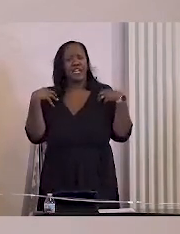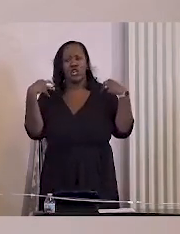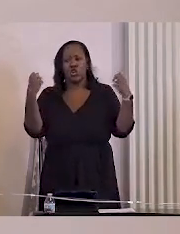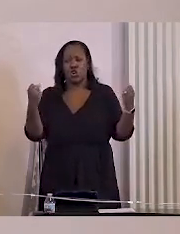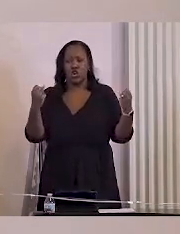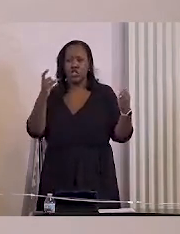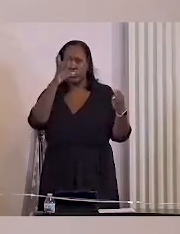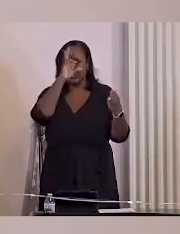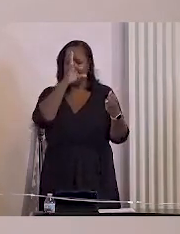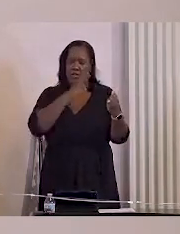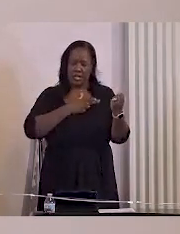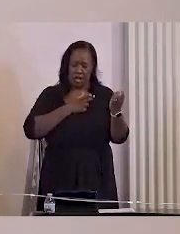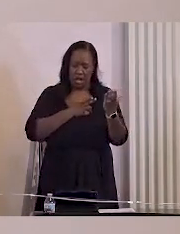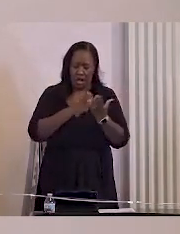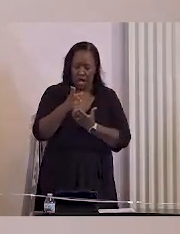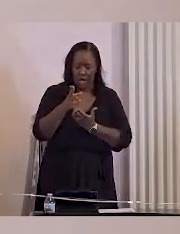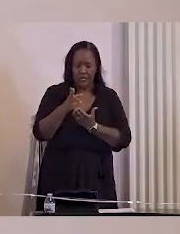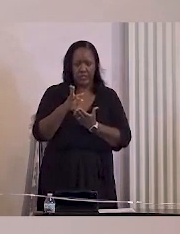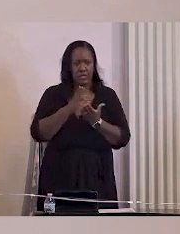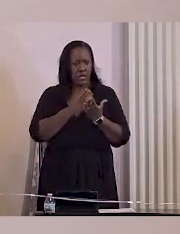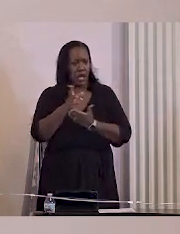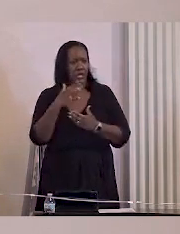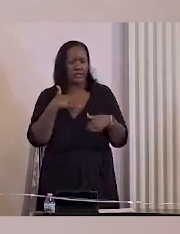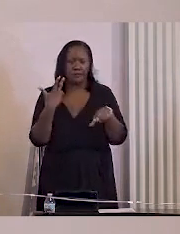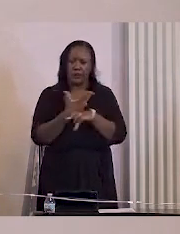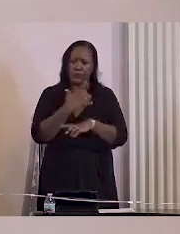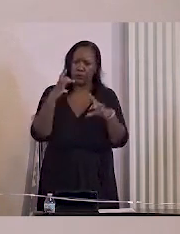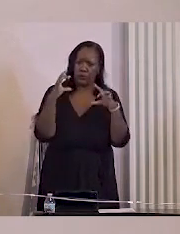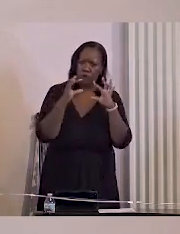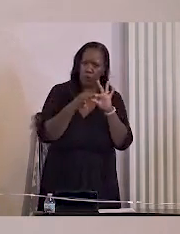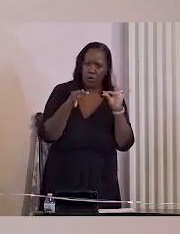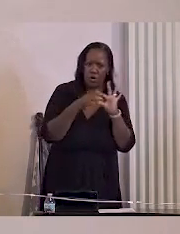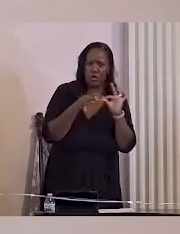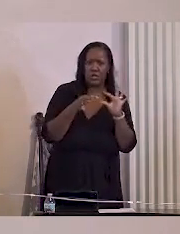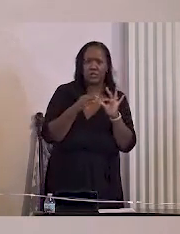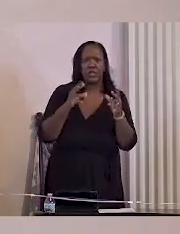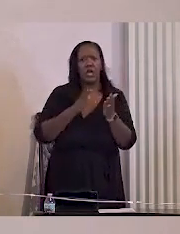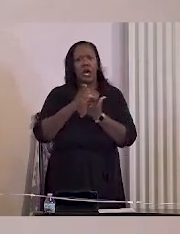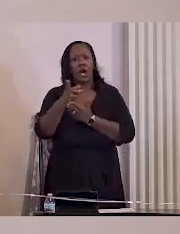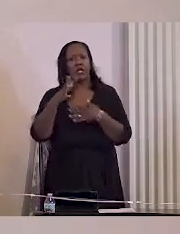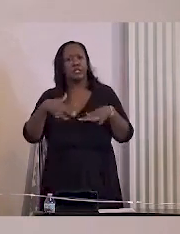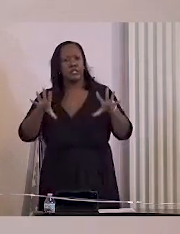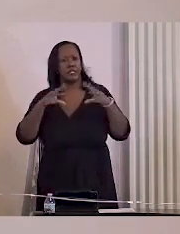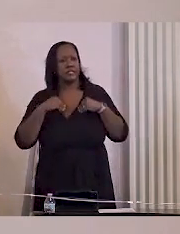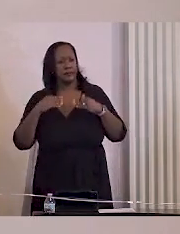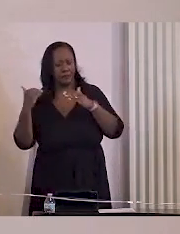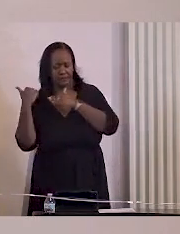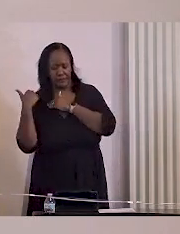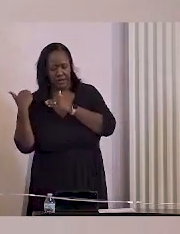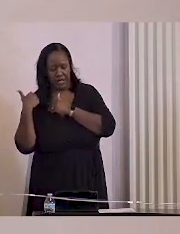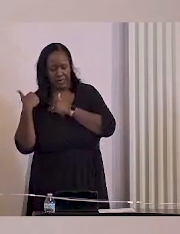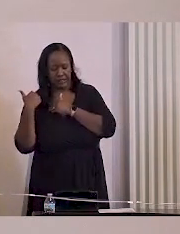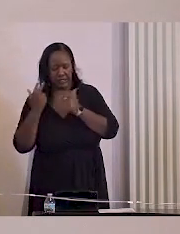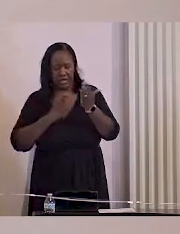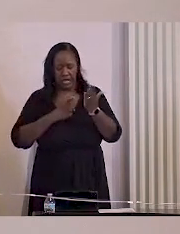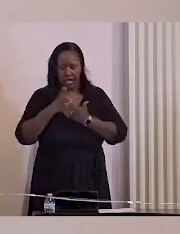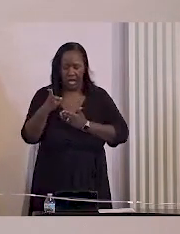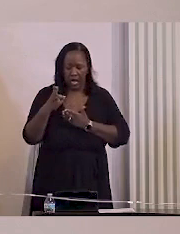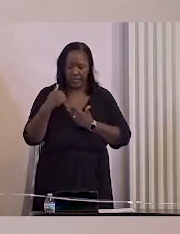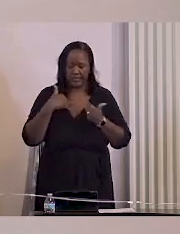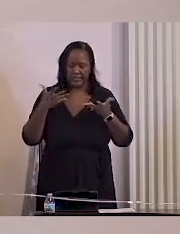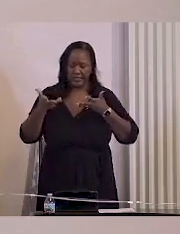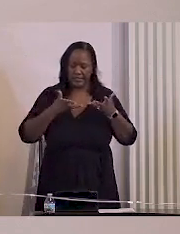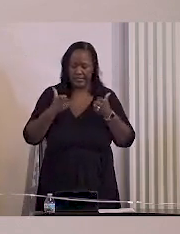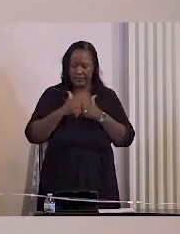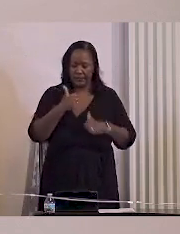be honest. Honest in my use of words, honest in accepting responsibility, honest in dealing